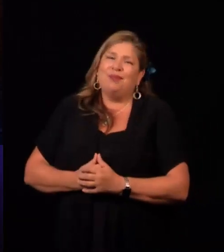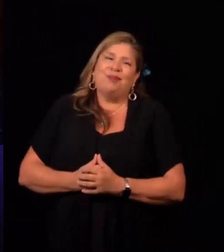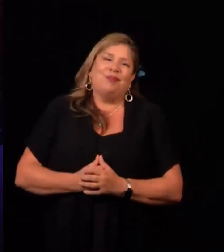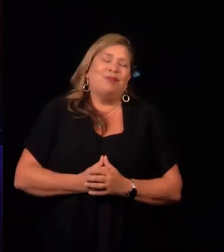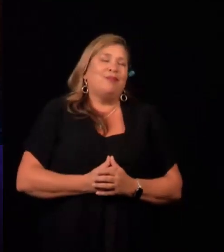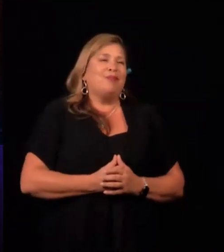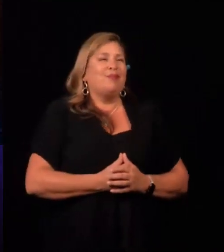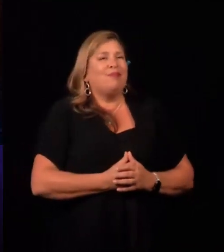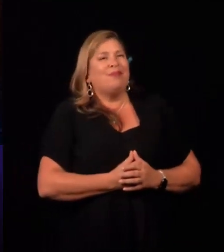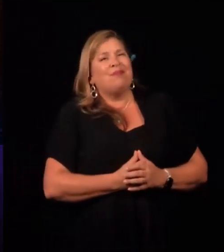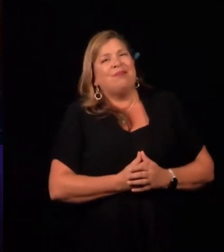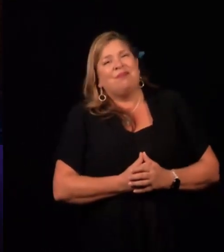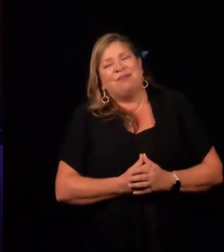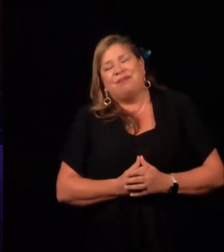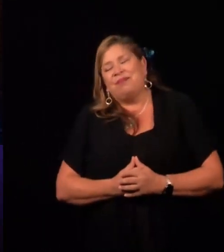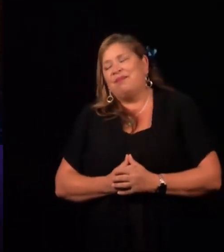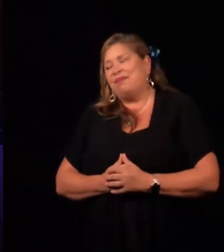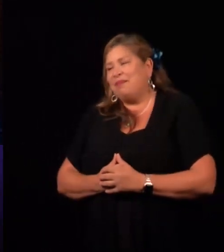his love this morning.